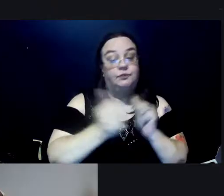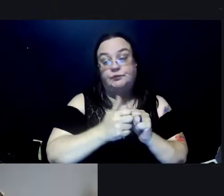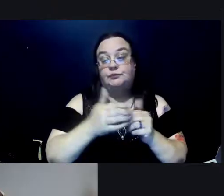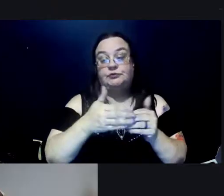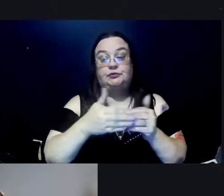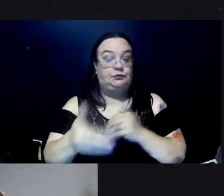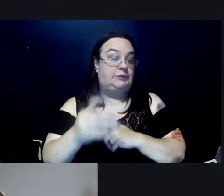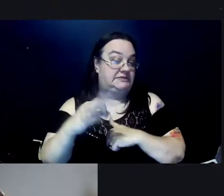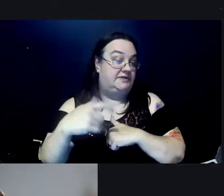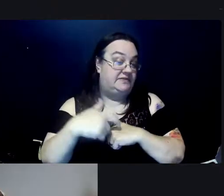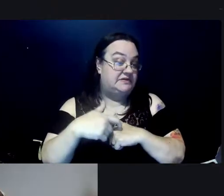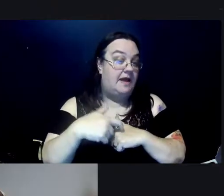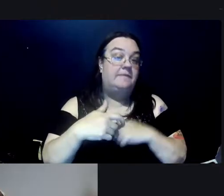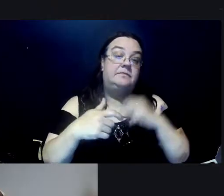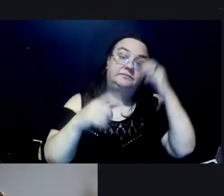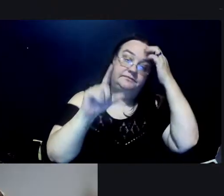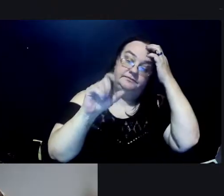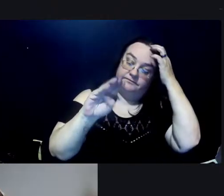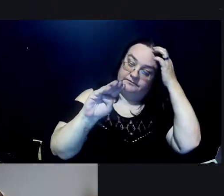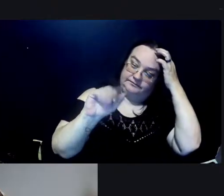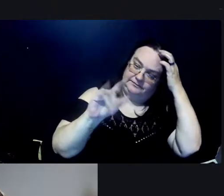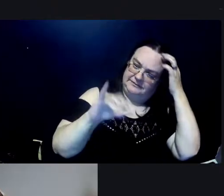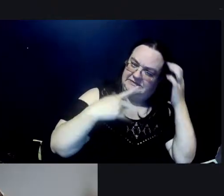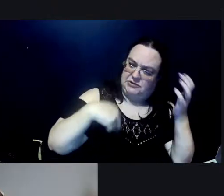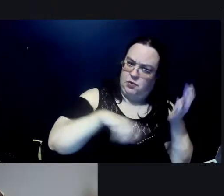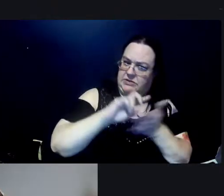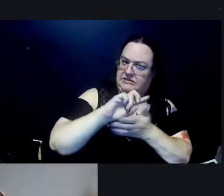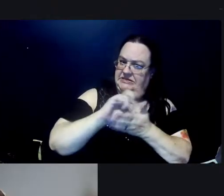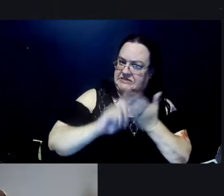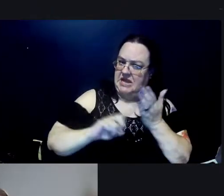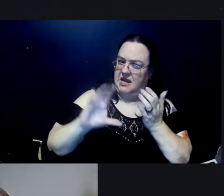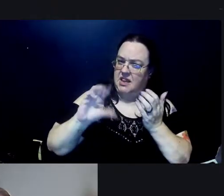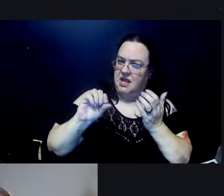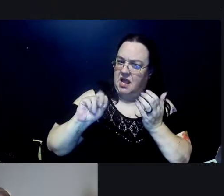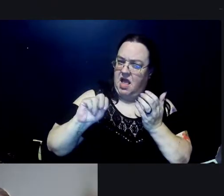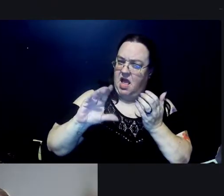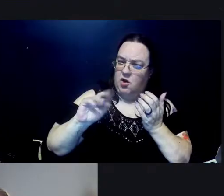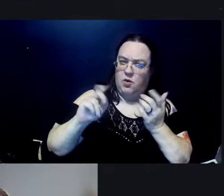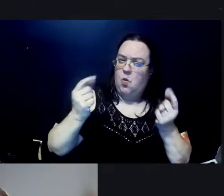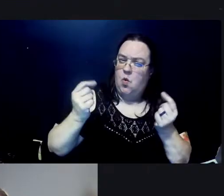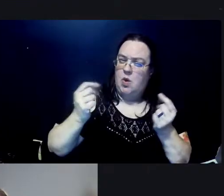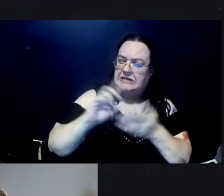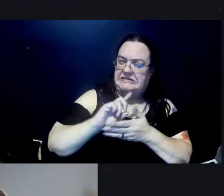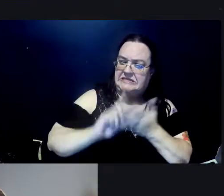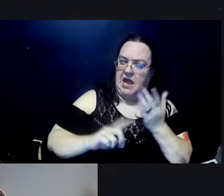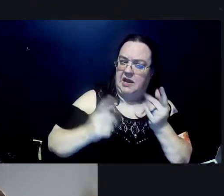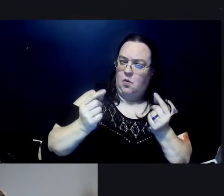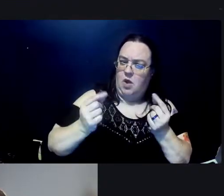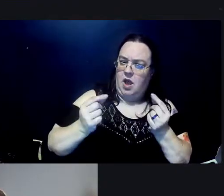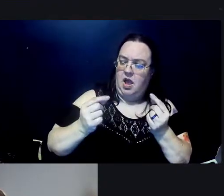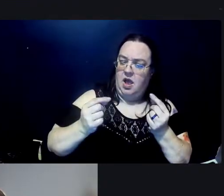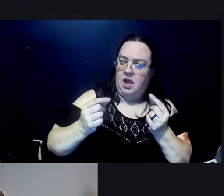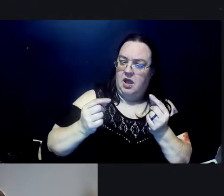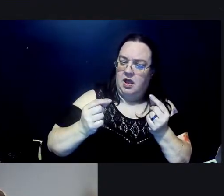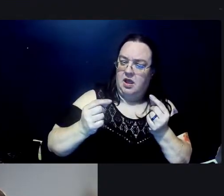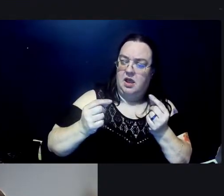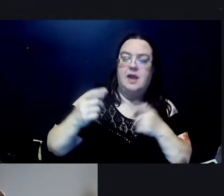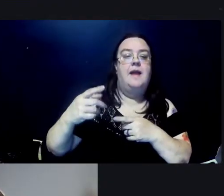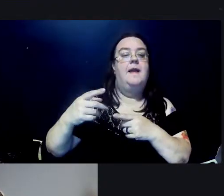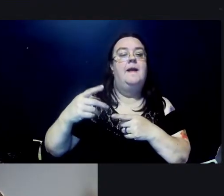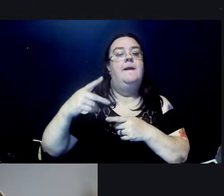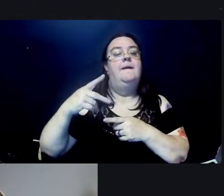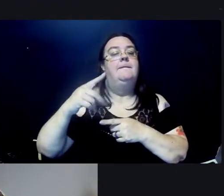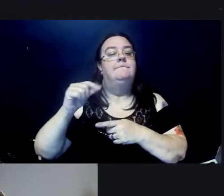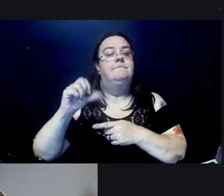Are we designing the concrete? What are we designing? I mean, we are 'cause I designing.